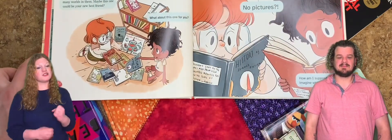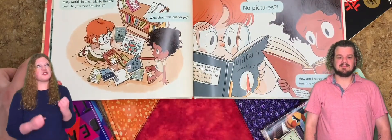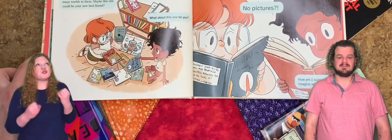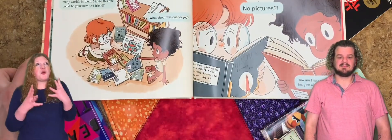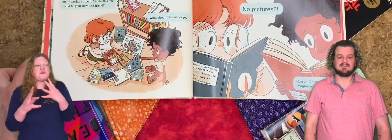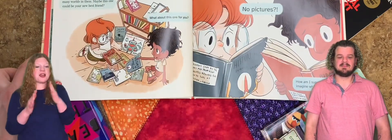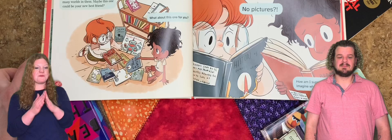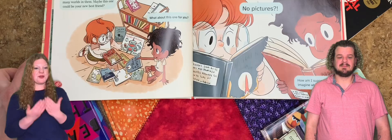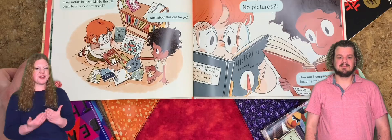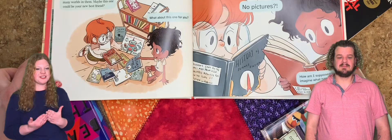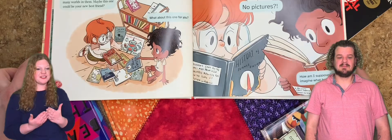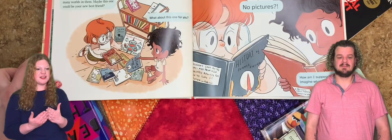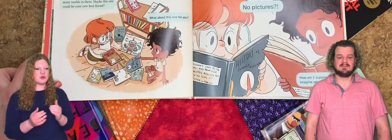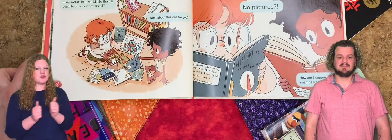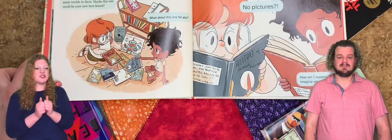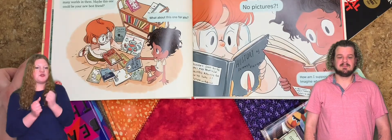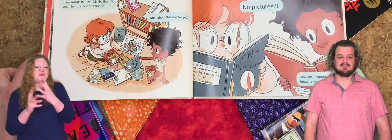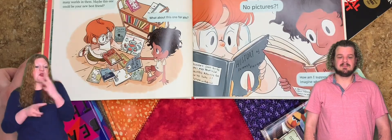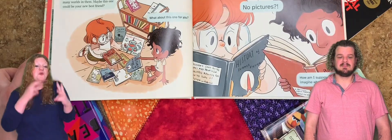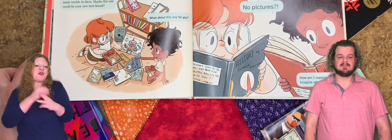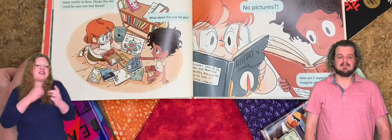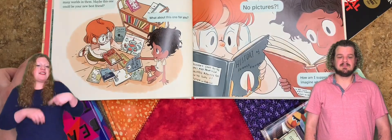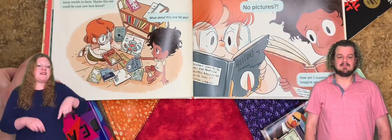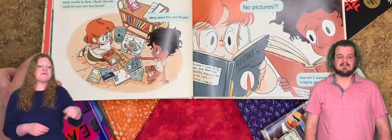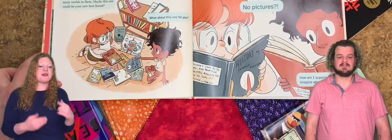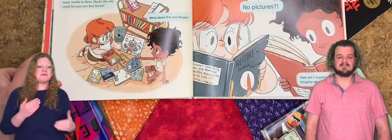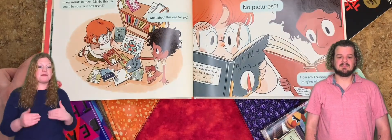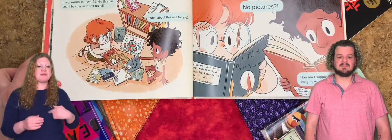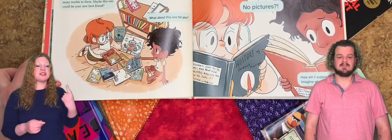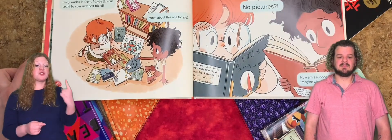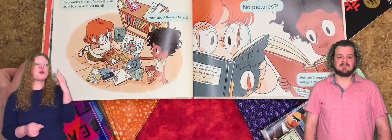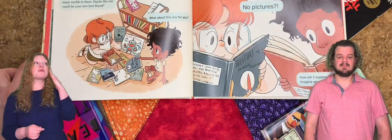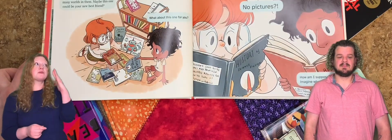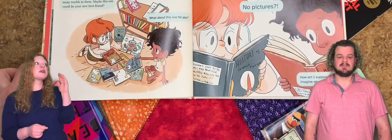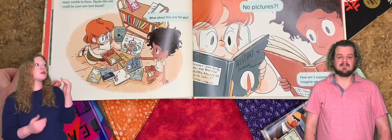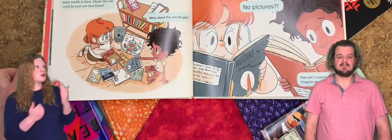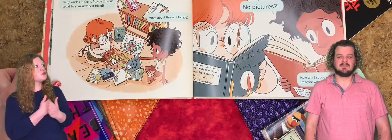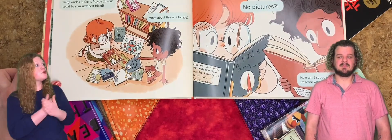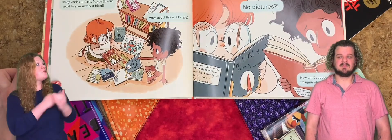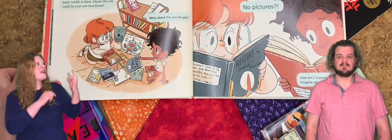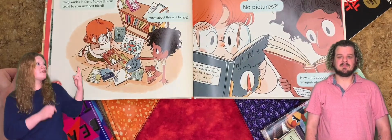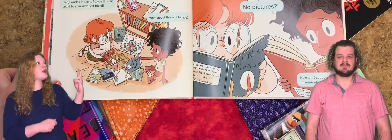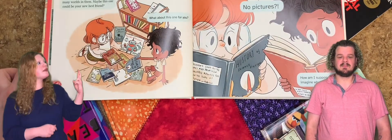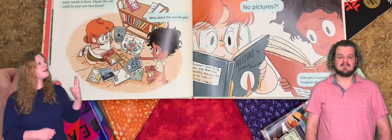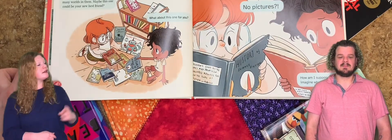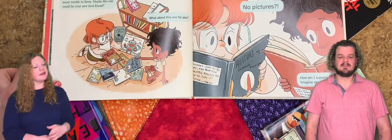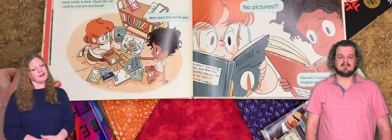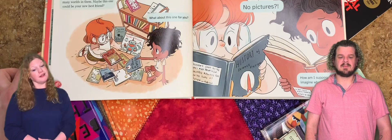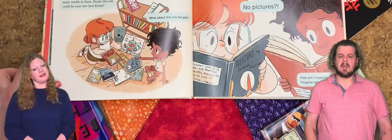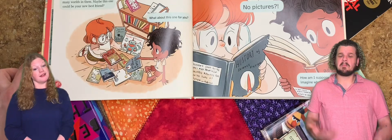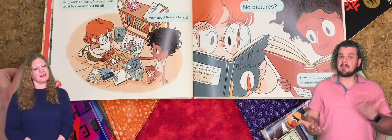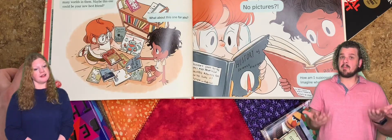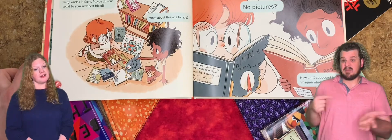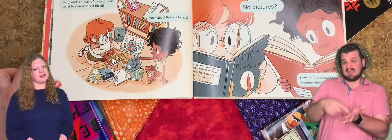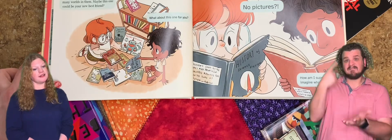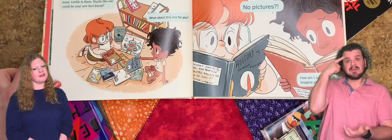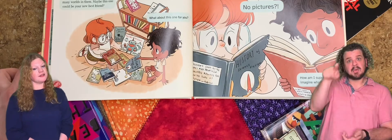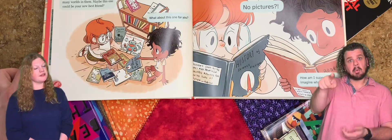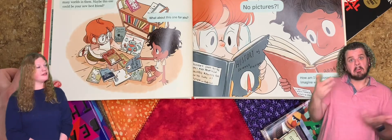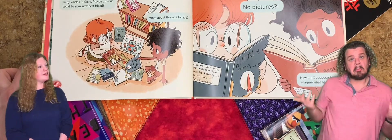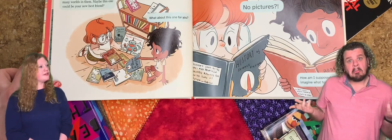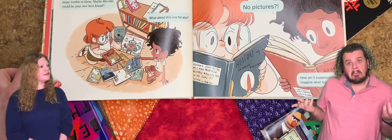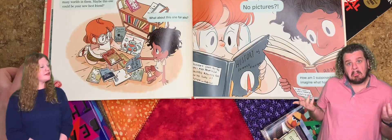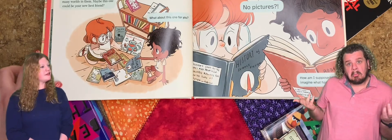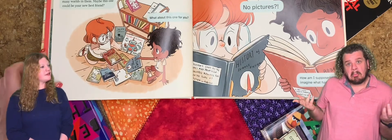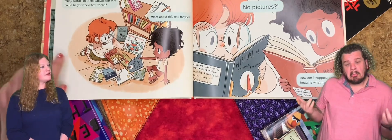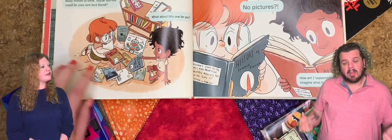There are so many books with so many worlds in them. Maybe this one could be your new best friend? What about this one